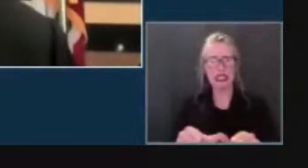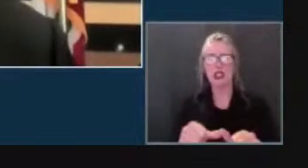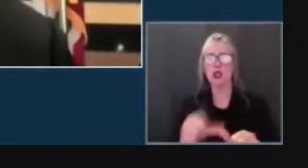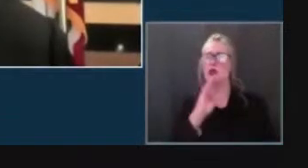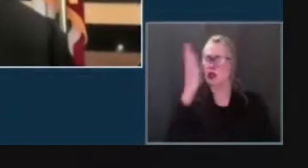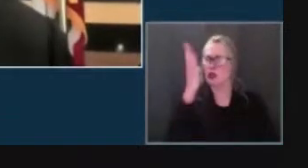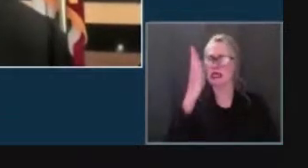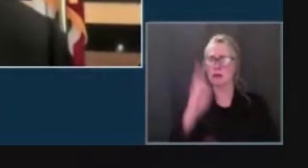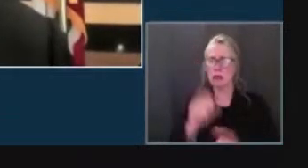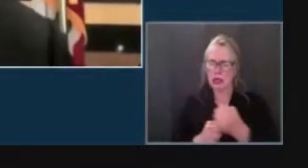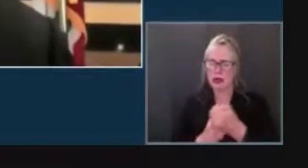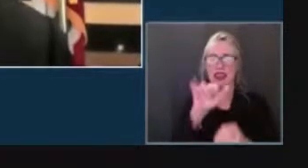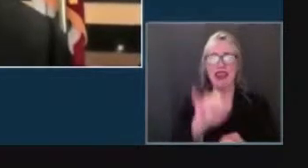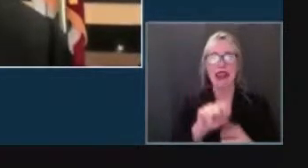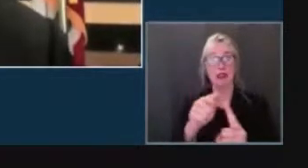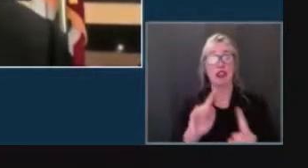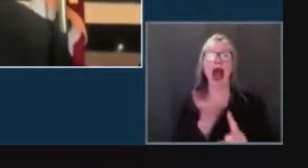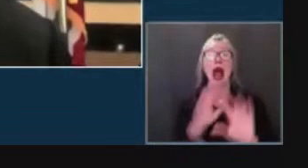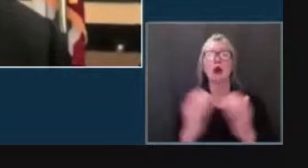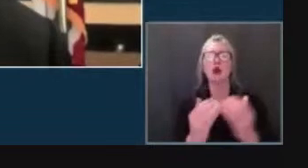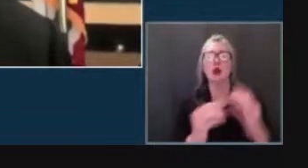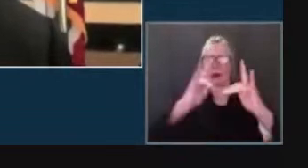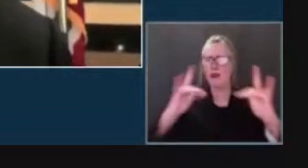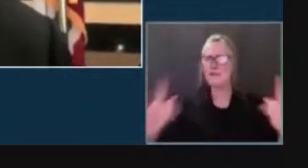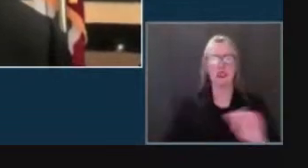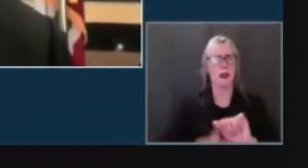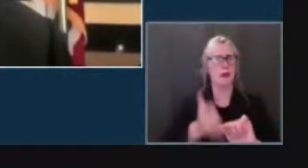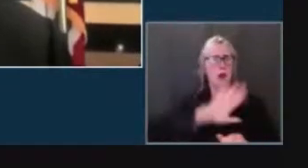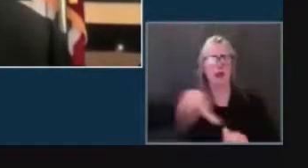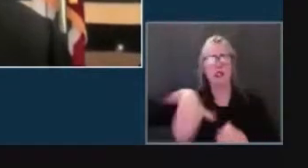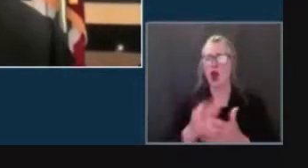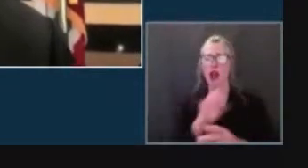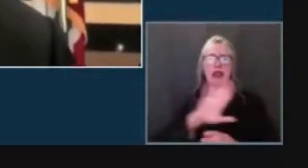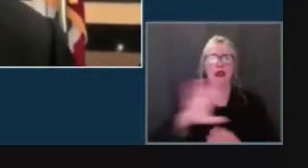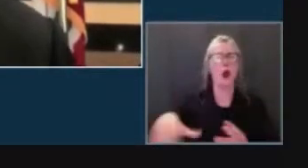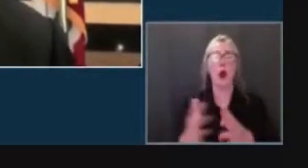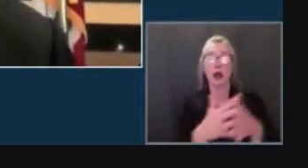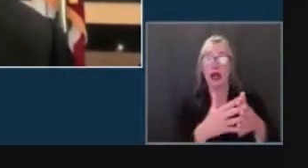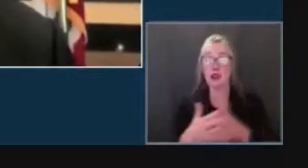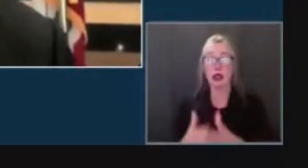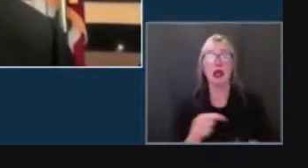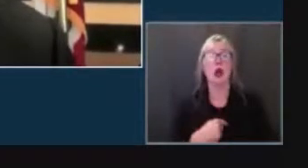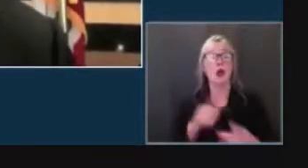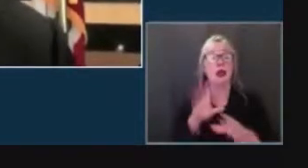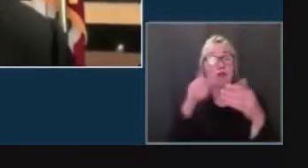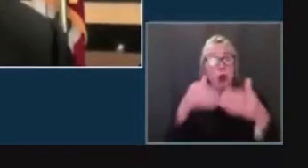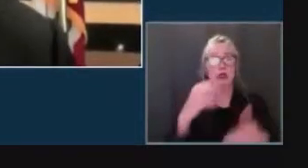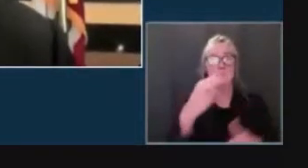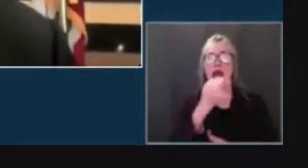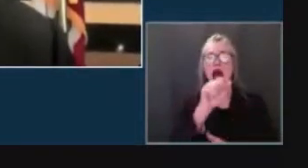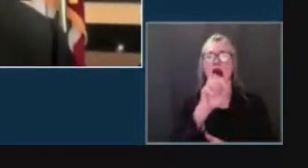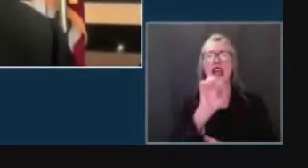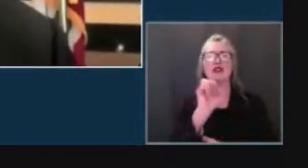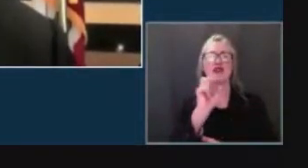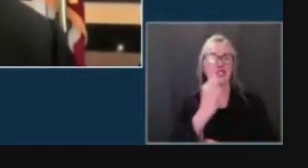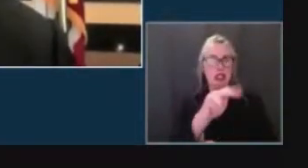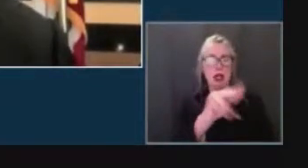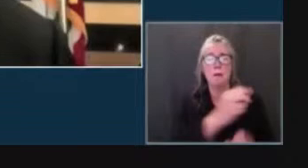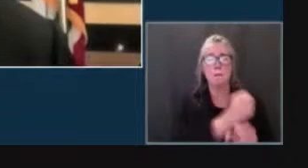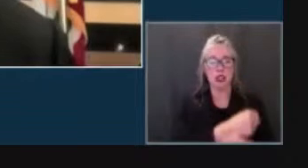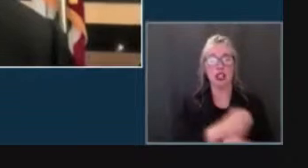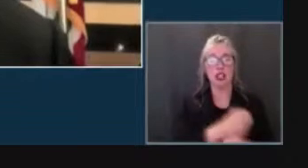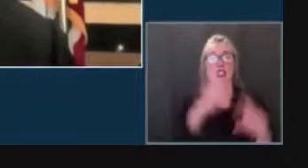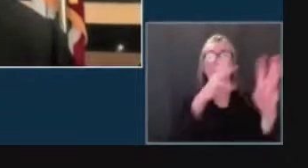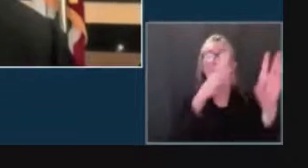and most diverse group in the country, and we are training them to work in the emerging green industries like hydrogen production, wind generation, carbon